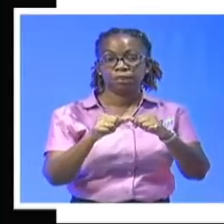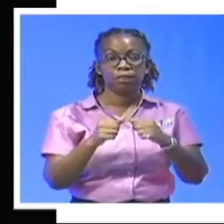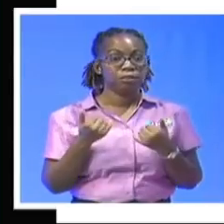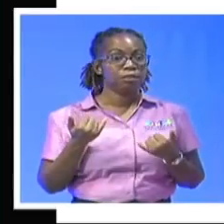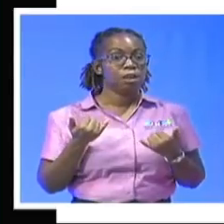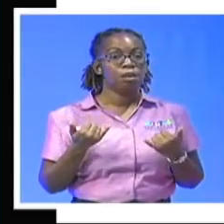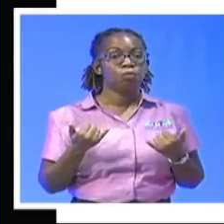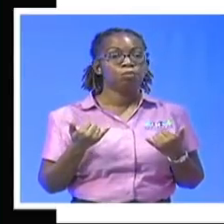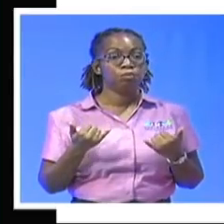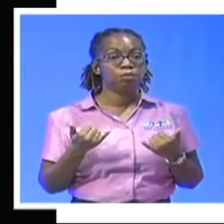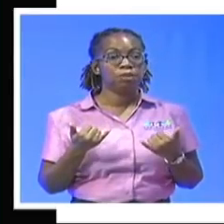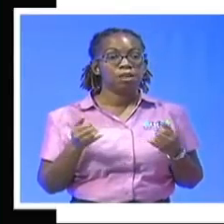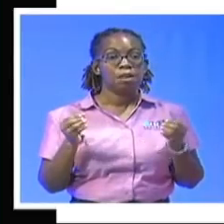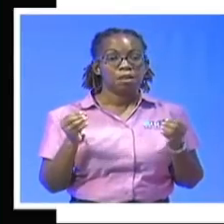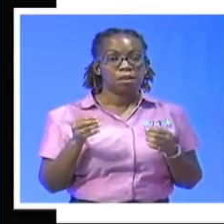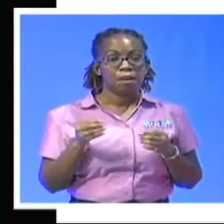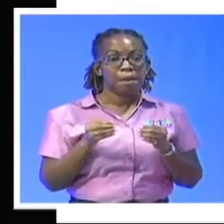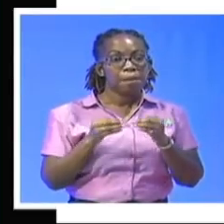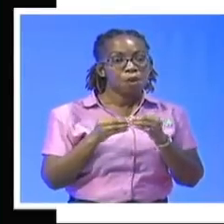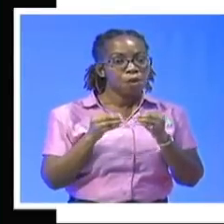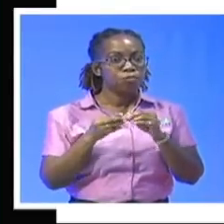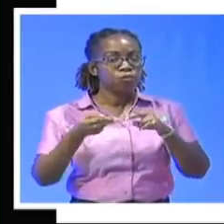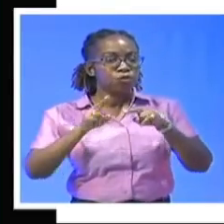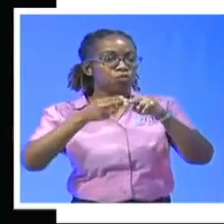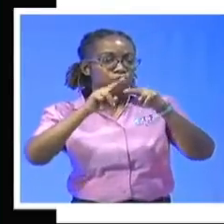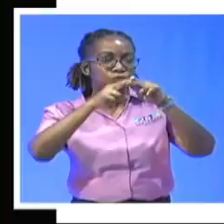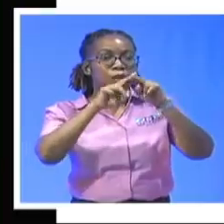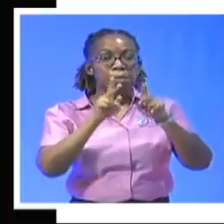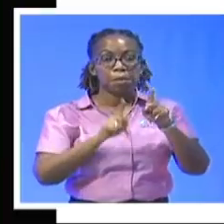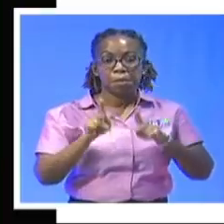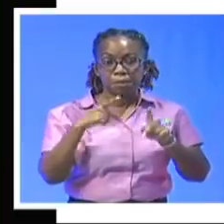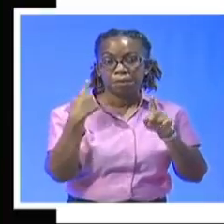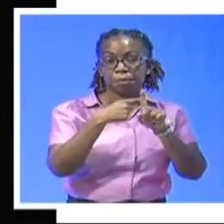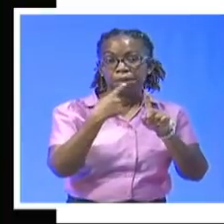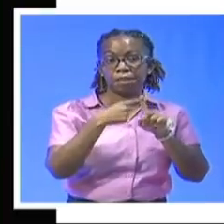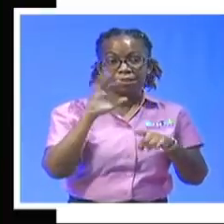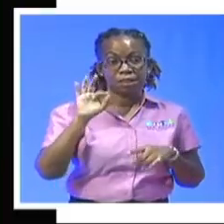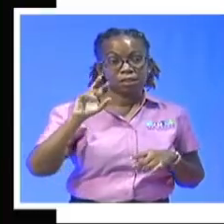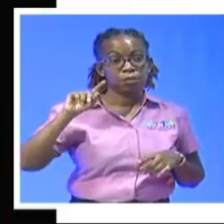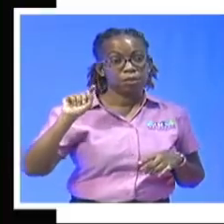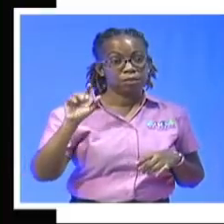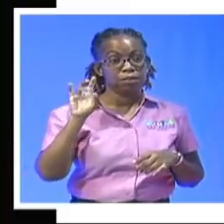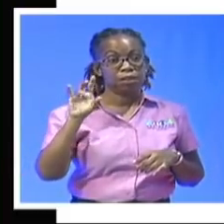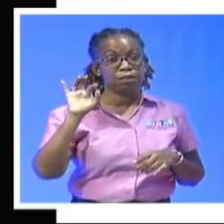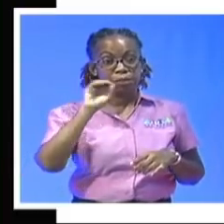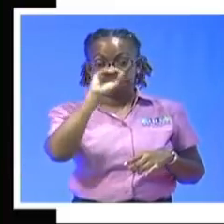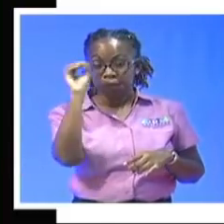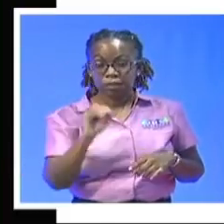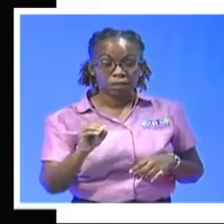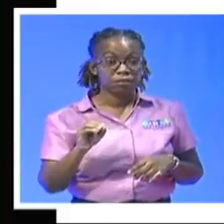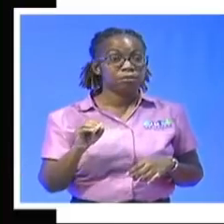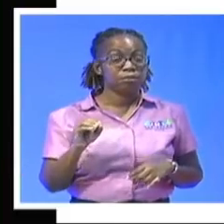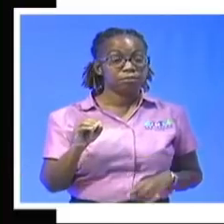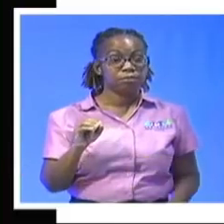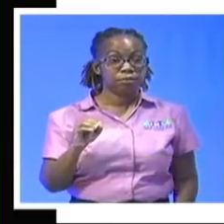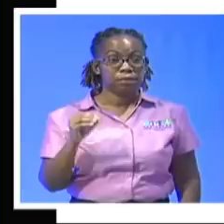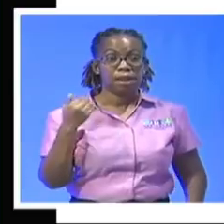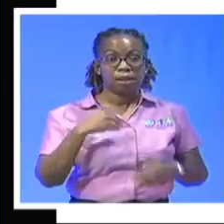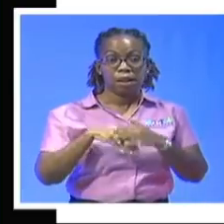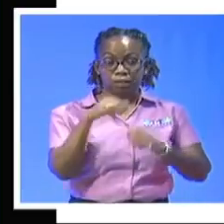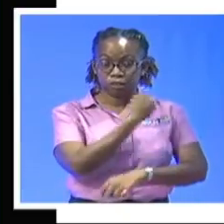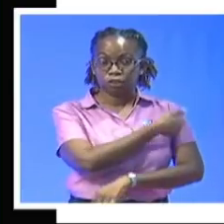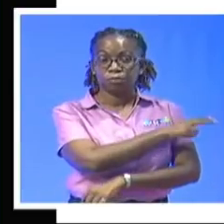increasing numbers, we still note that the vast majority, in this case 91.7% of those individuals in